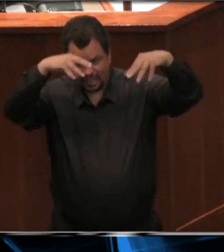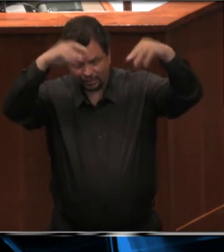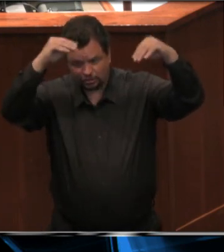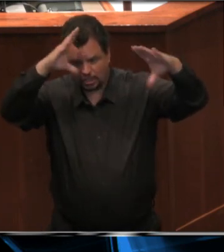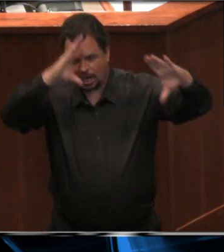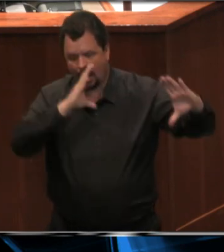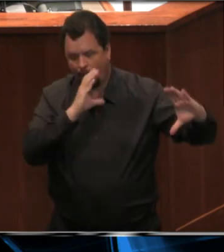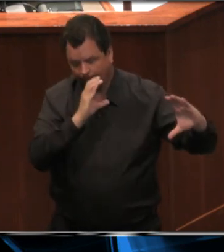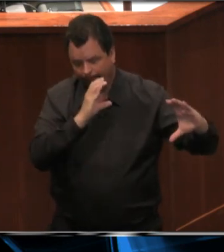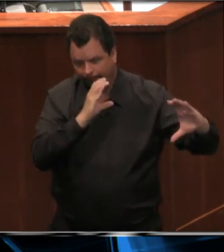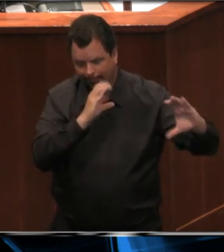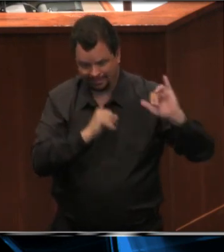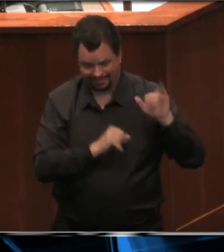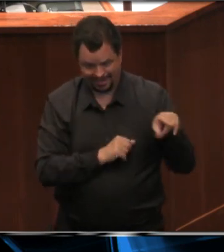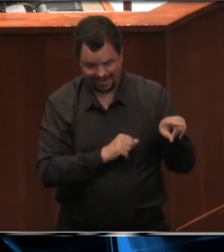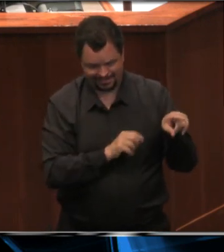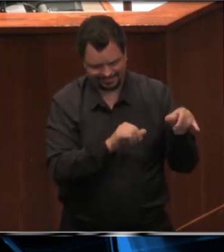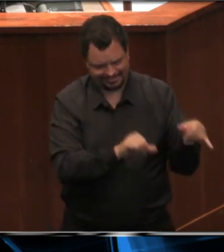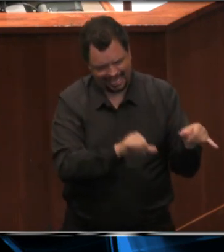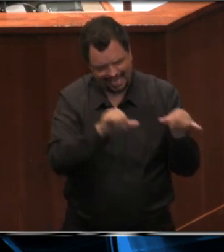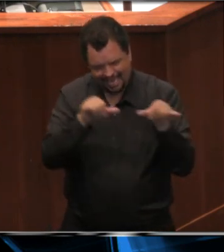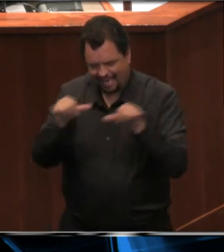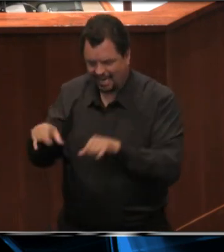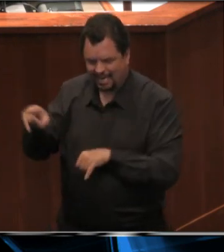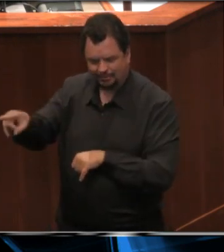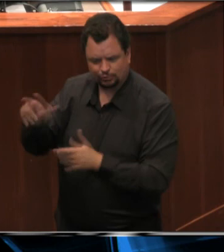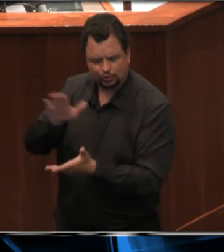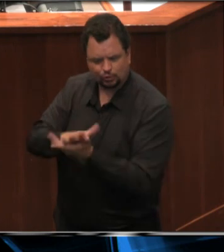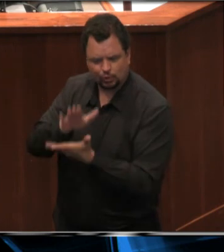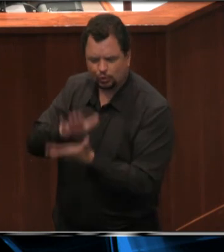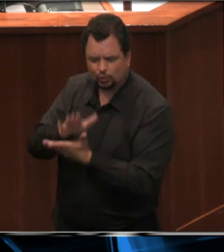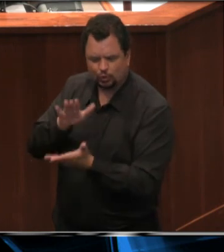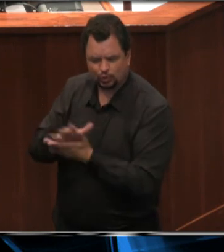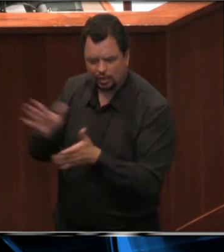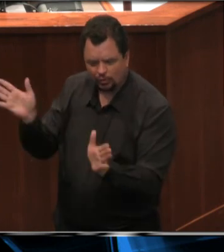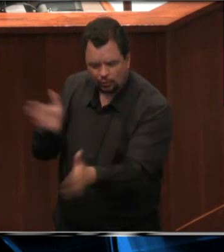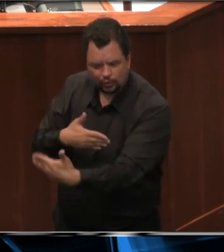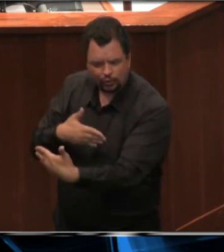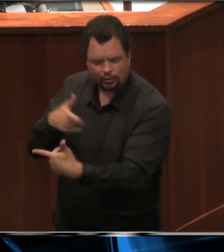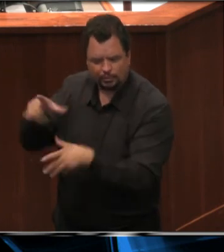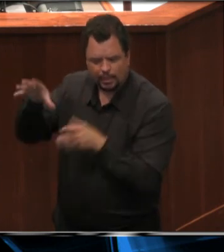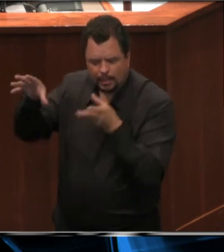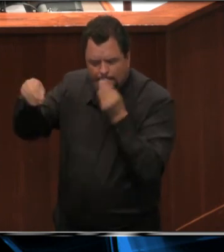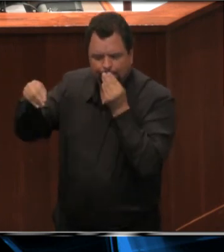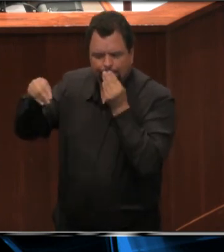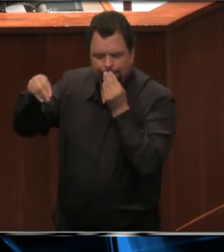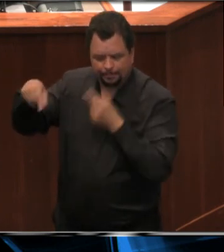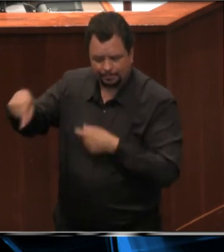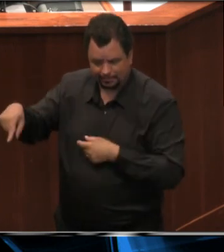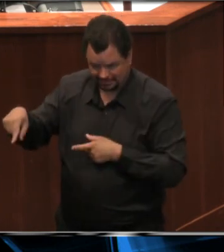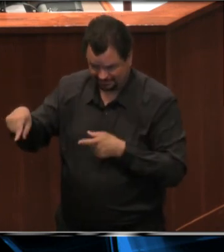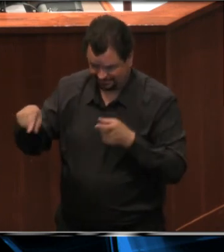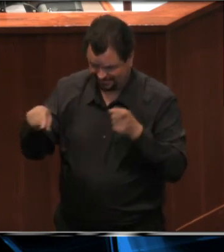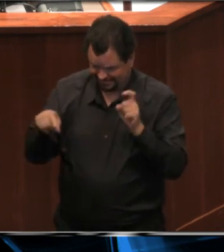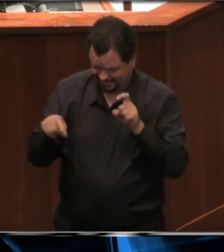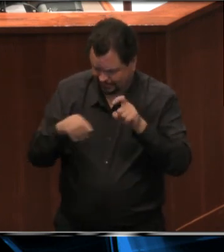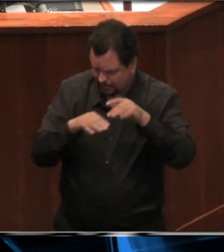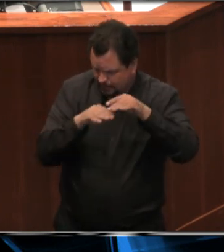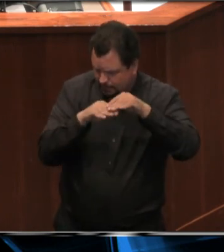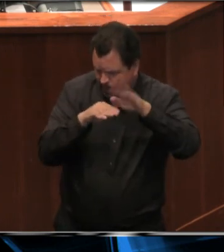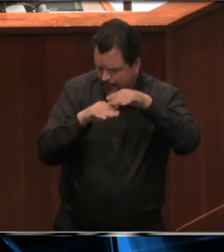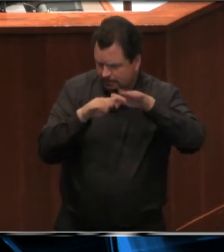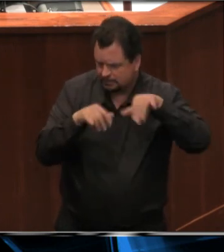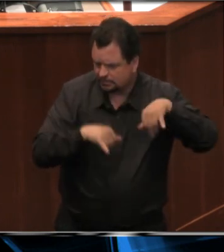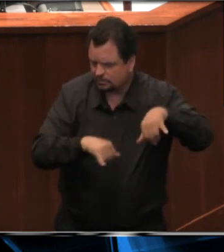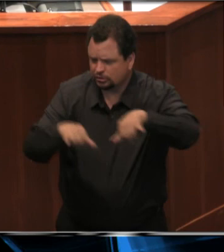do not establish and require those strict minimum standards that we are asking for today. The fact is, it is extremely difficult for schools